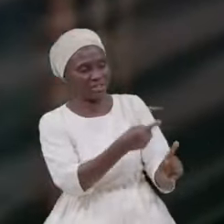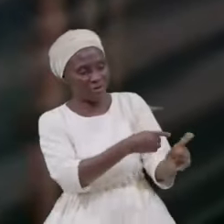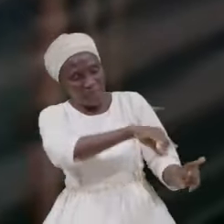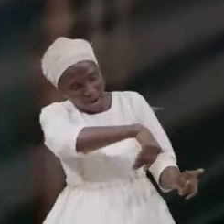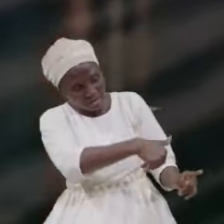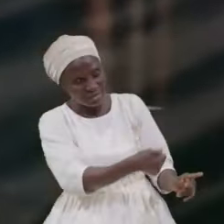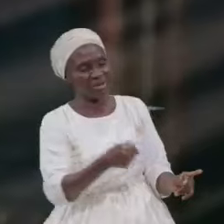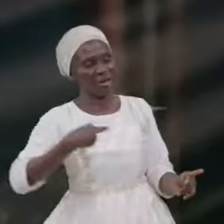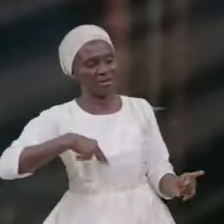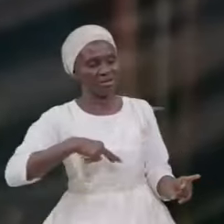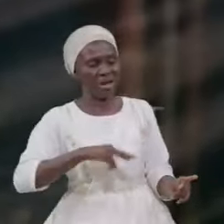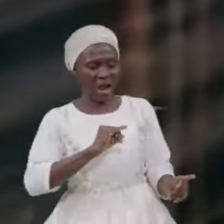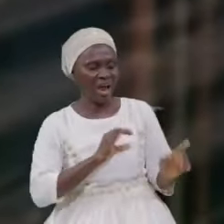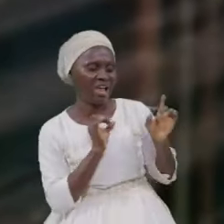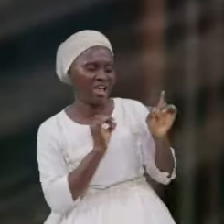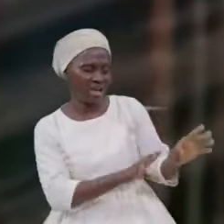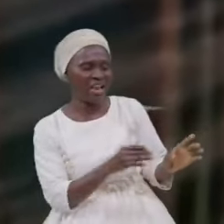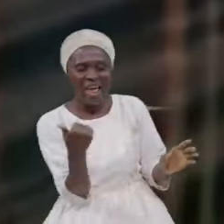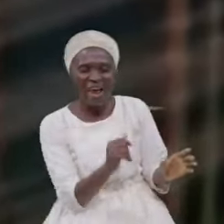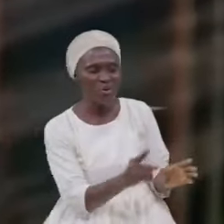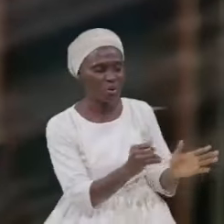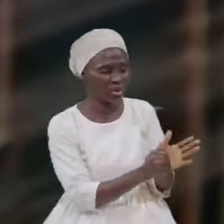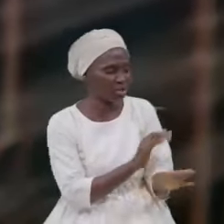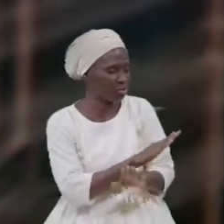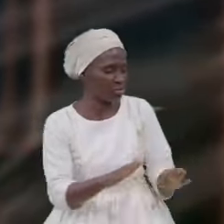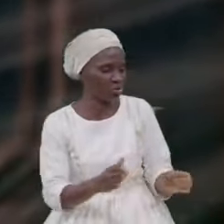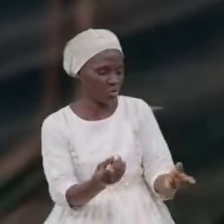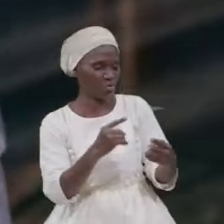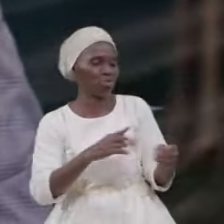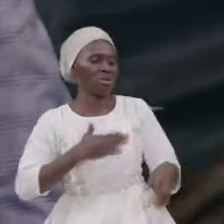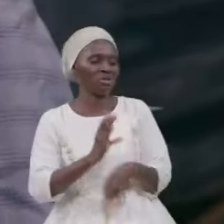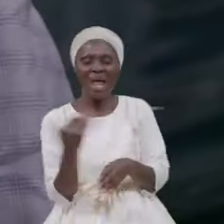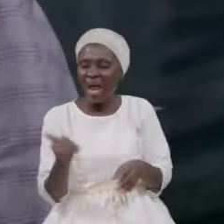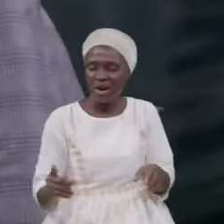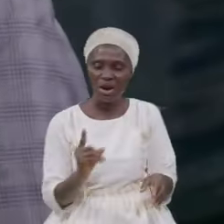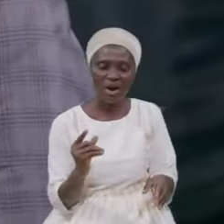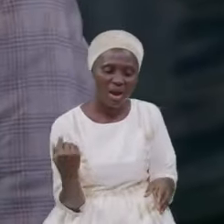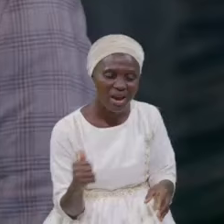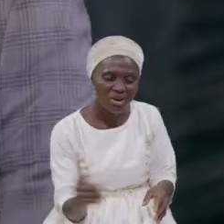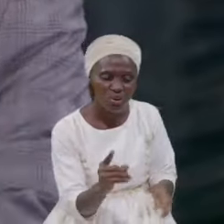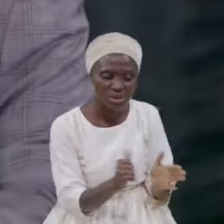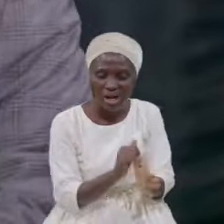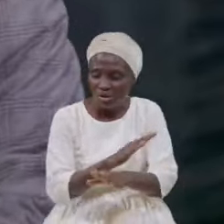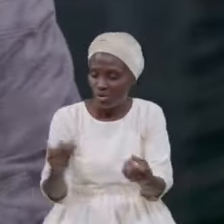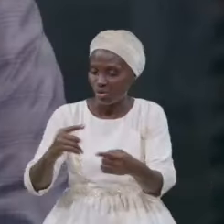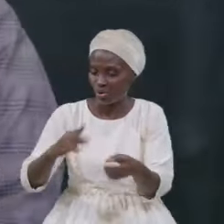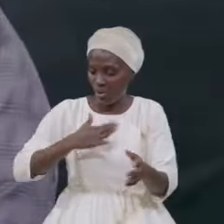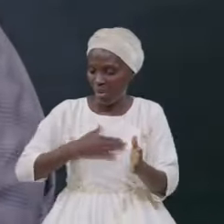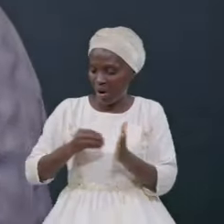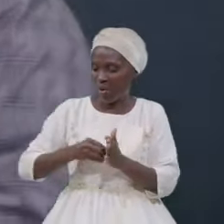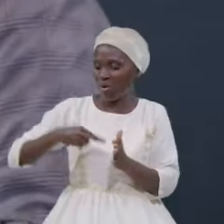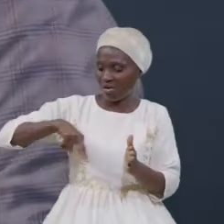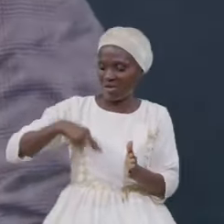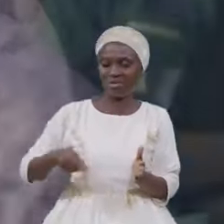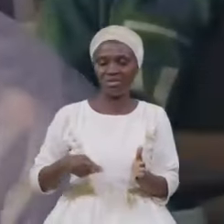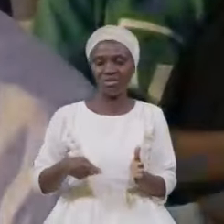doesn't come to my church, doesn't come to my own religion. You might give your body to be burnt and be